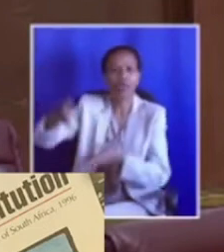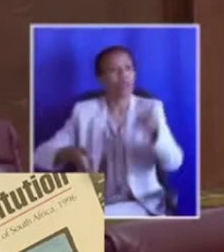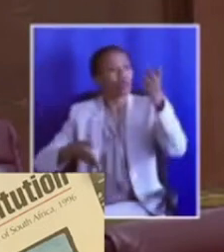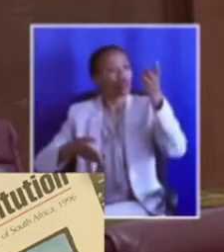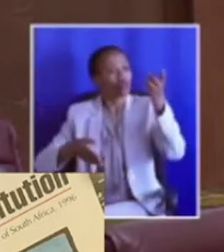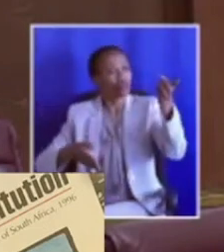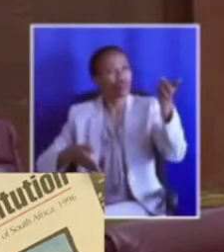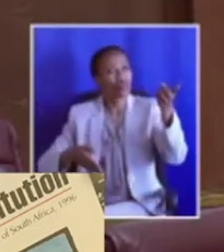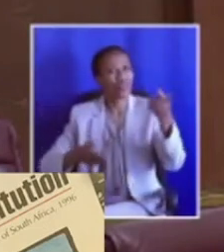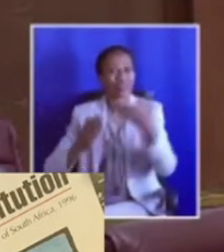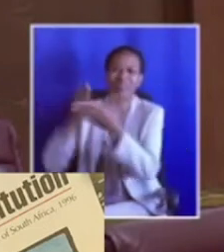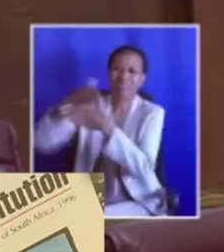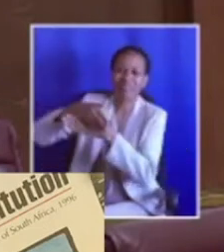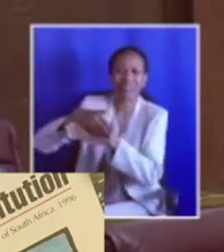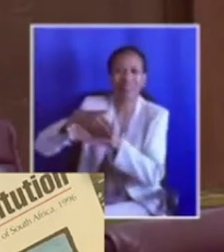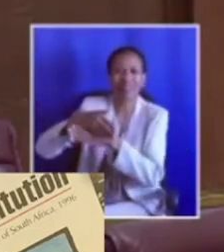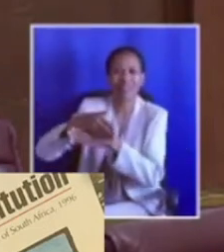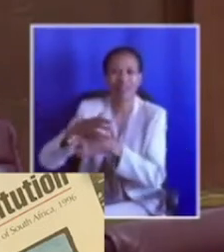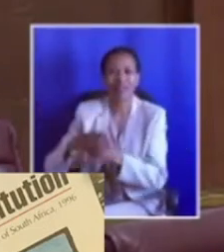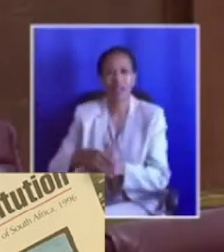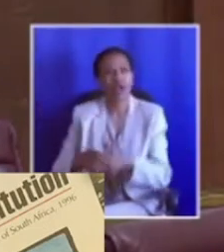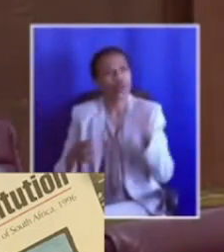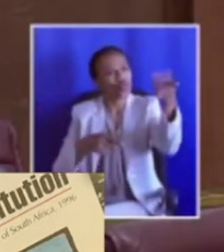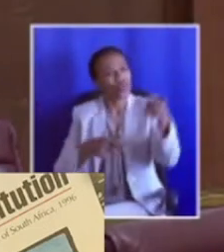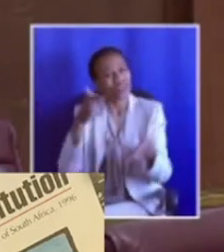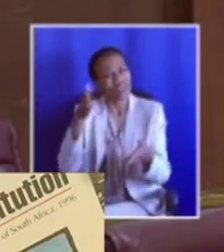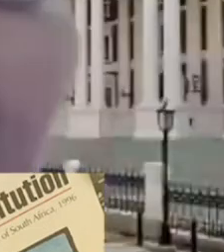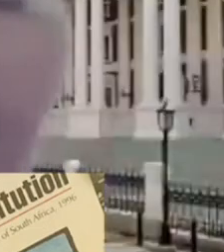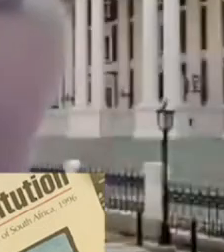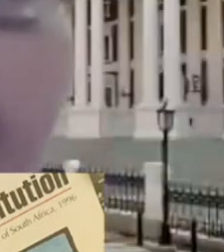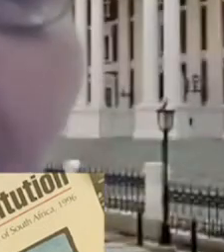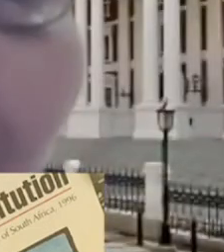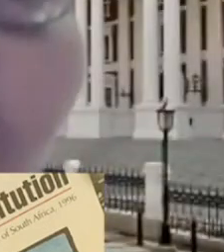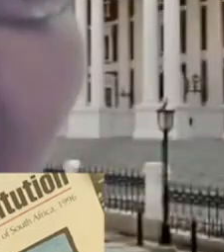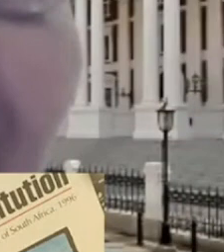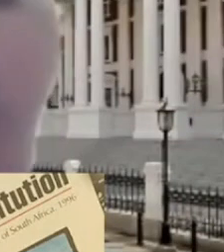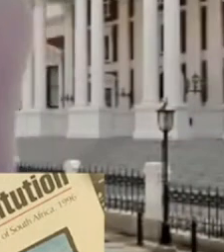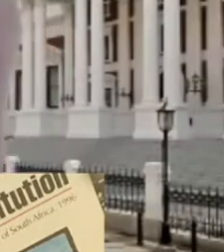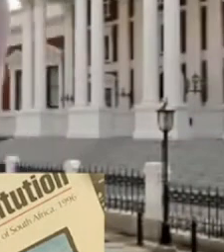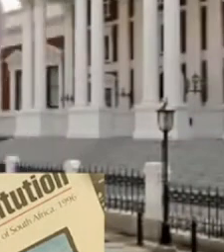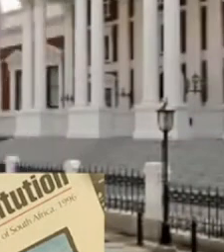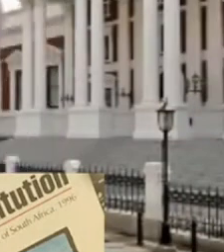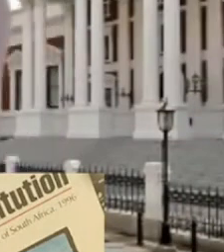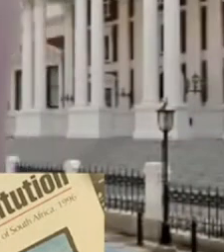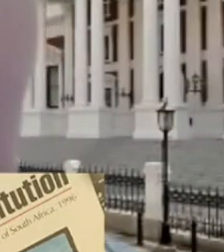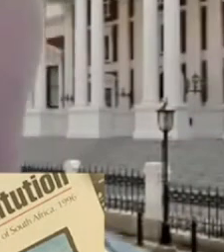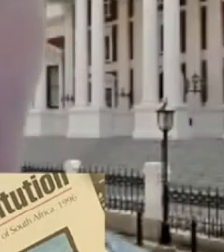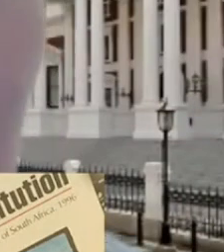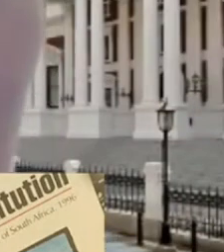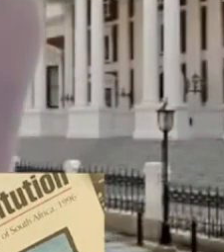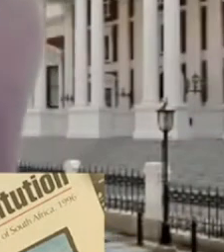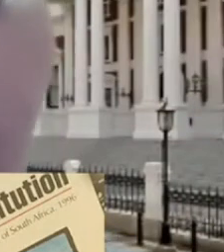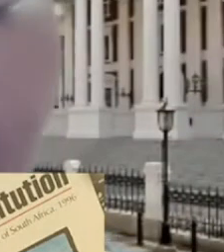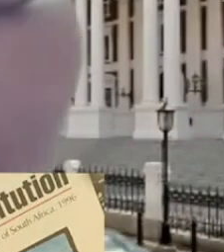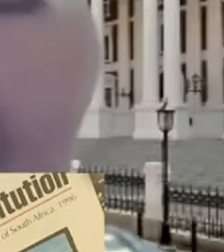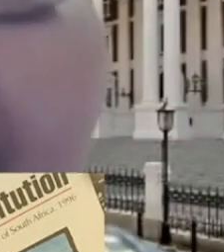are butting in from the side. You are not in the chair at this moment, even though you might be the Deputy Chairperson. If you were listening,